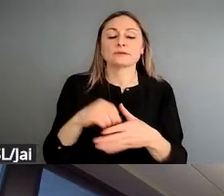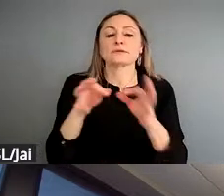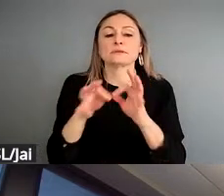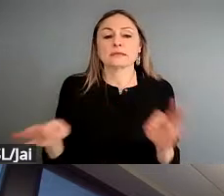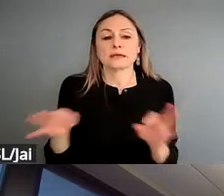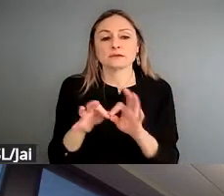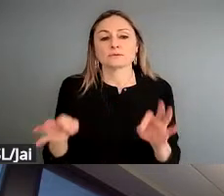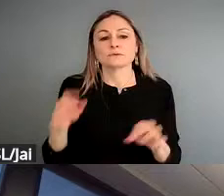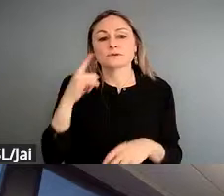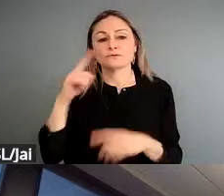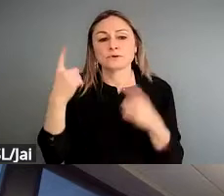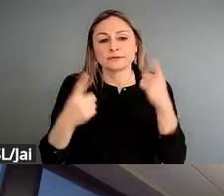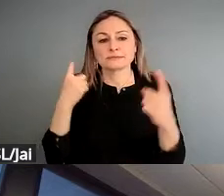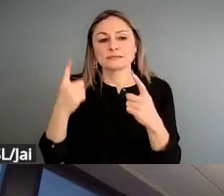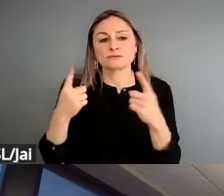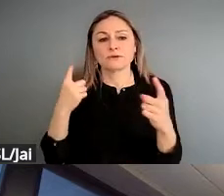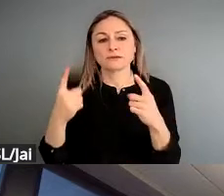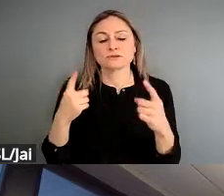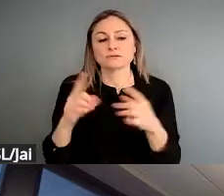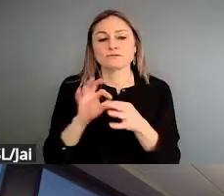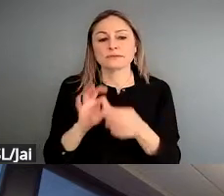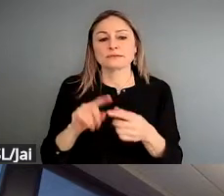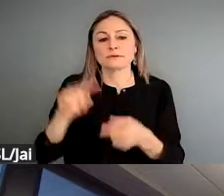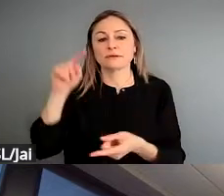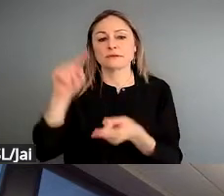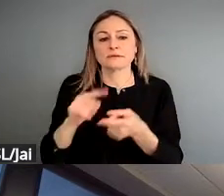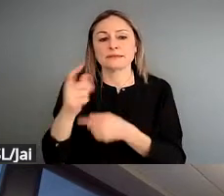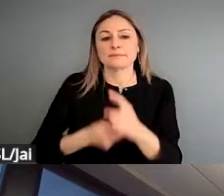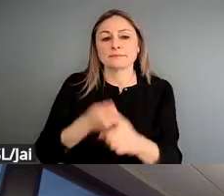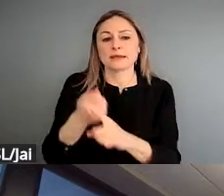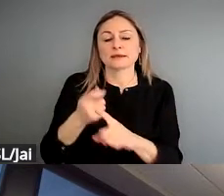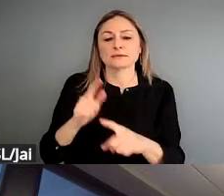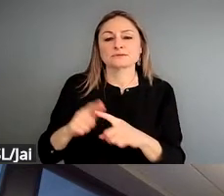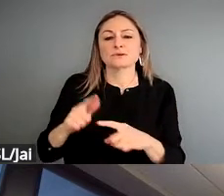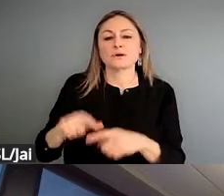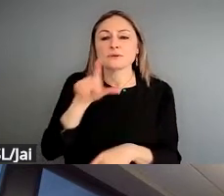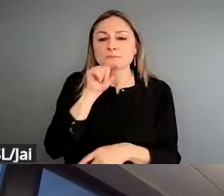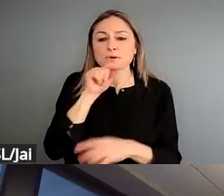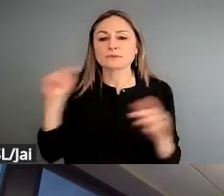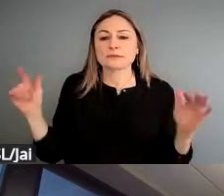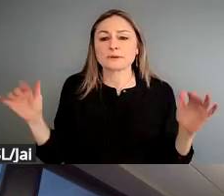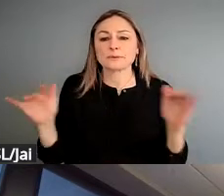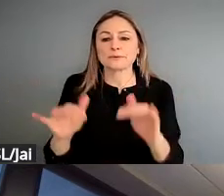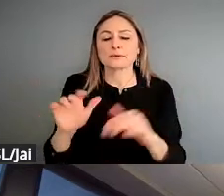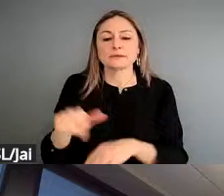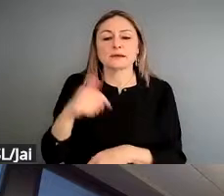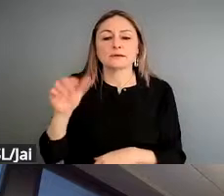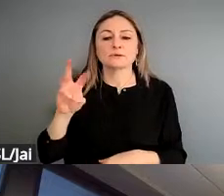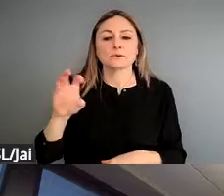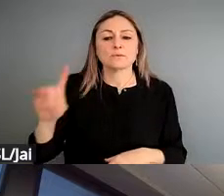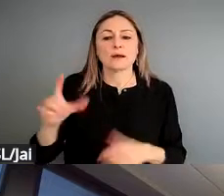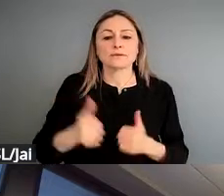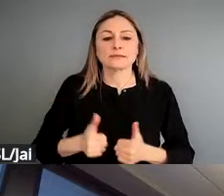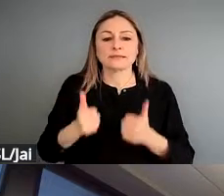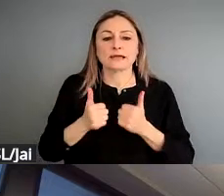for considerations around mitigation of impacts on migratory birds and other wildlife. So we just wanted to reflect that.